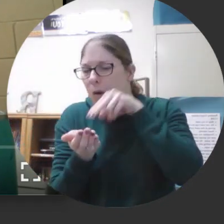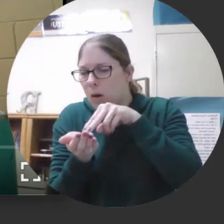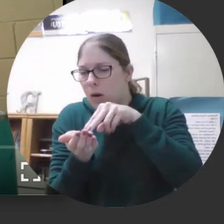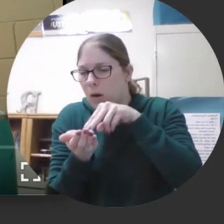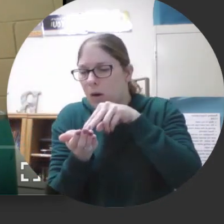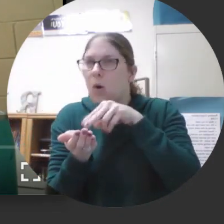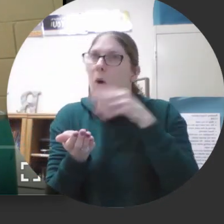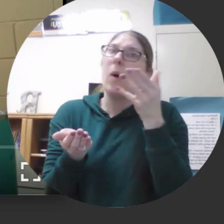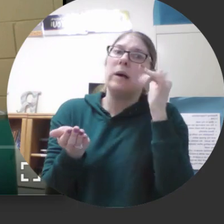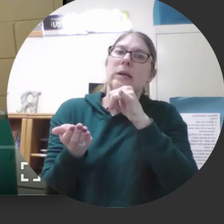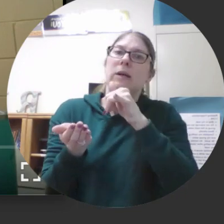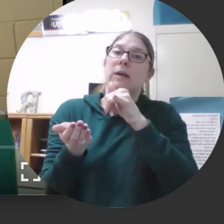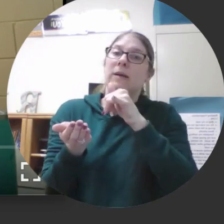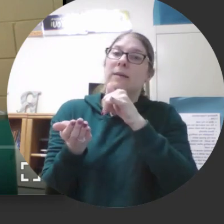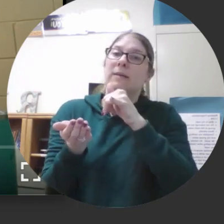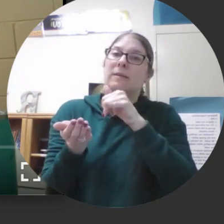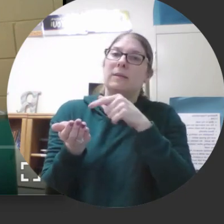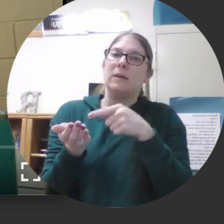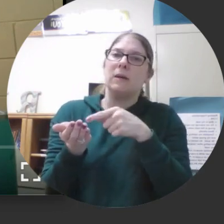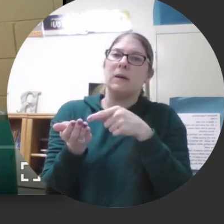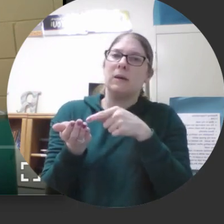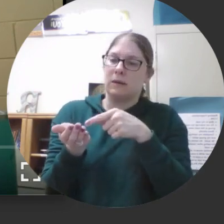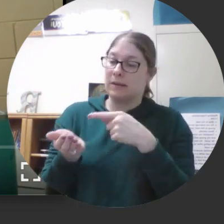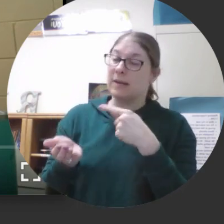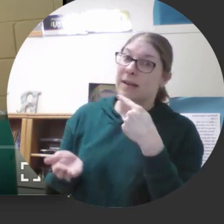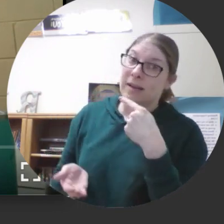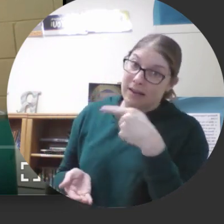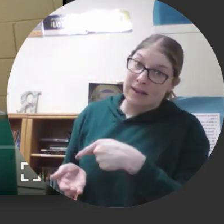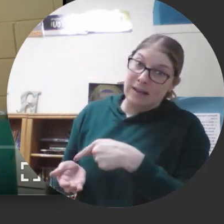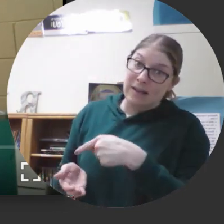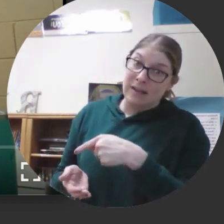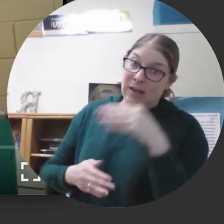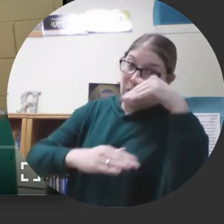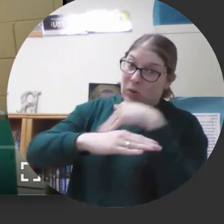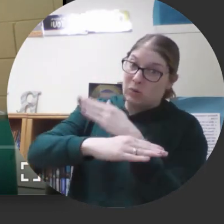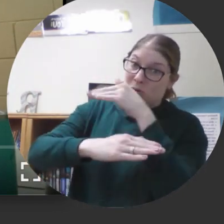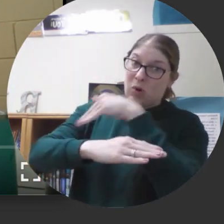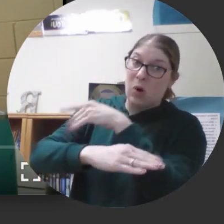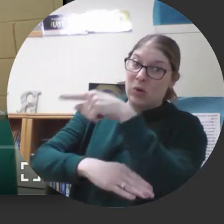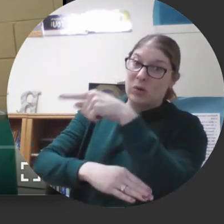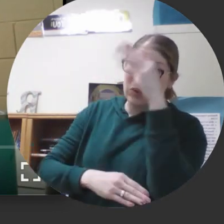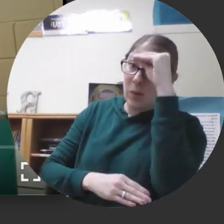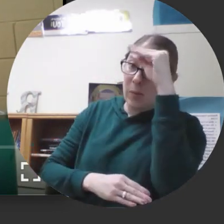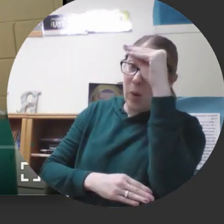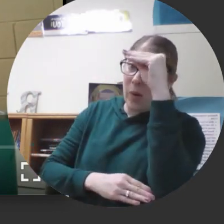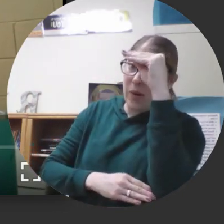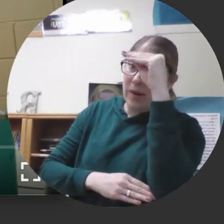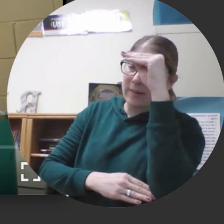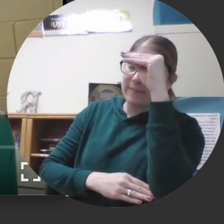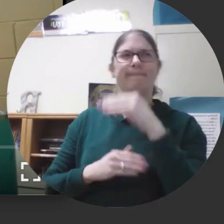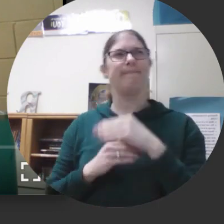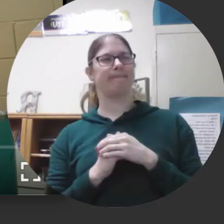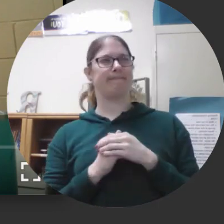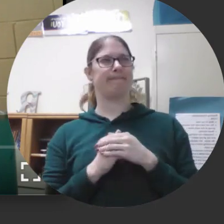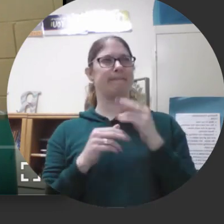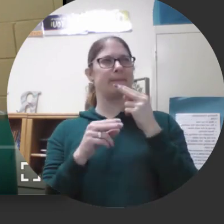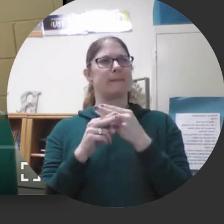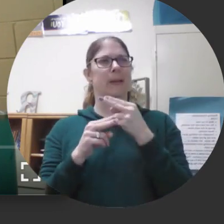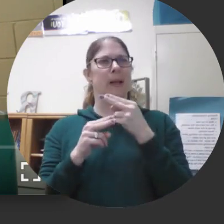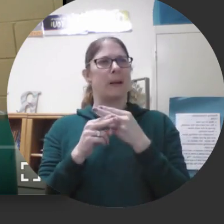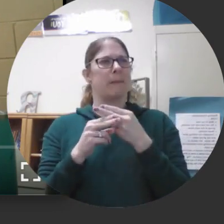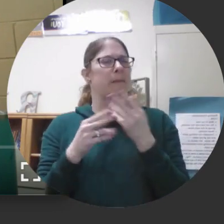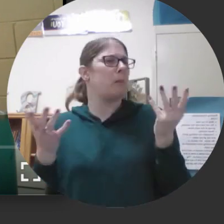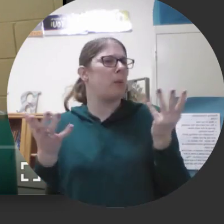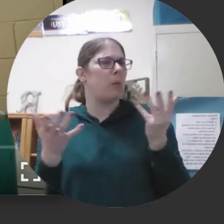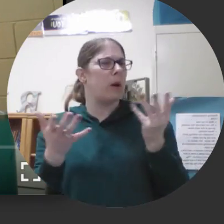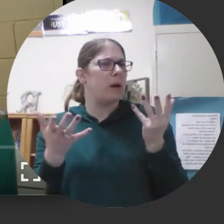boy," called Angus triumphantly. "What shall we call him then?" said Grumble. Between them, in the next few minutes, they managed